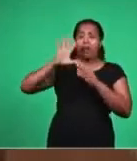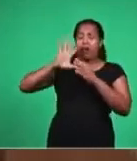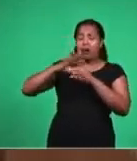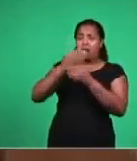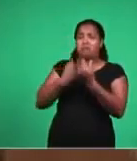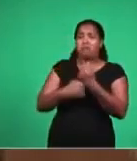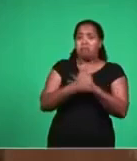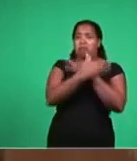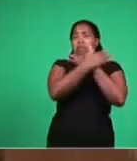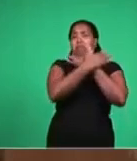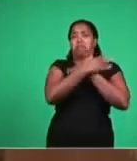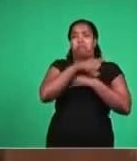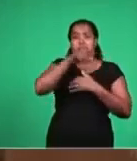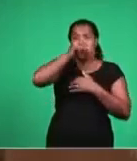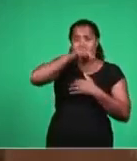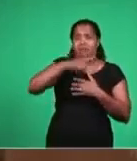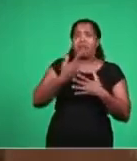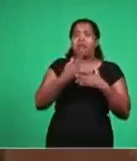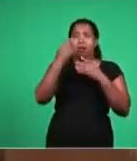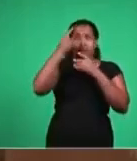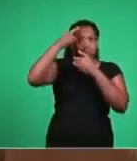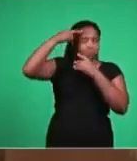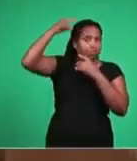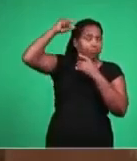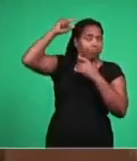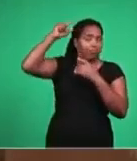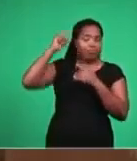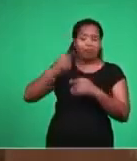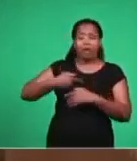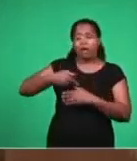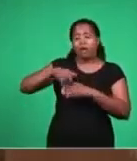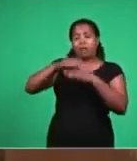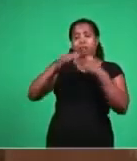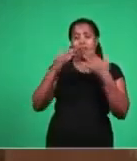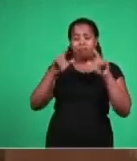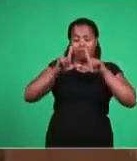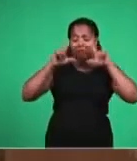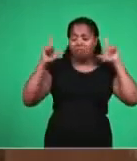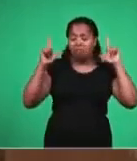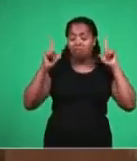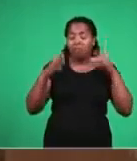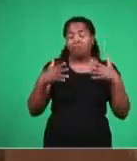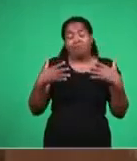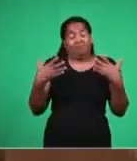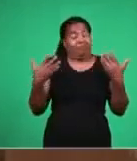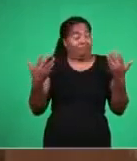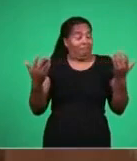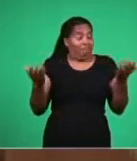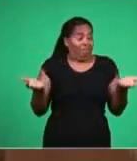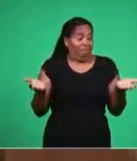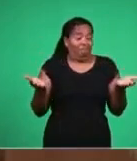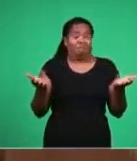that put feathers in front of our pulpit to exhibit themselves.